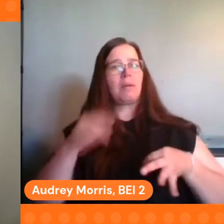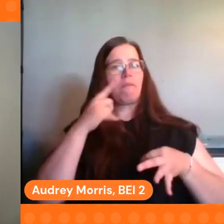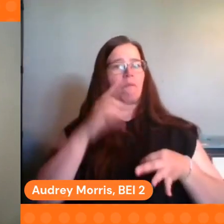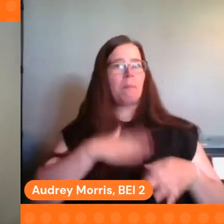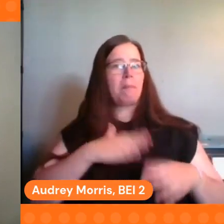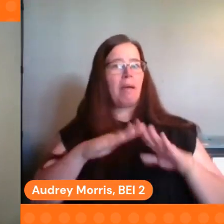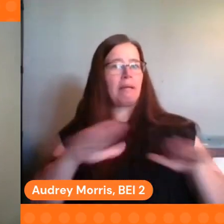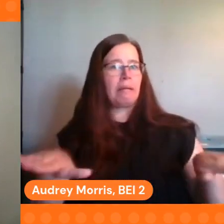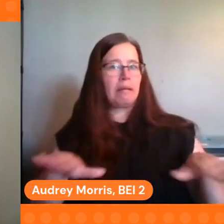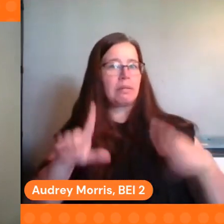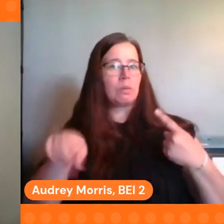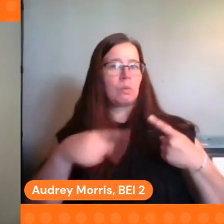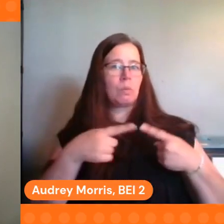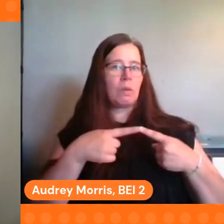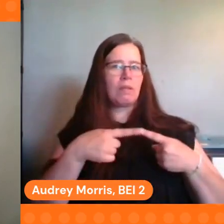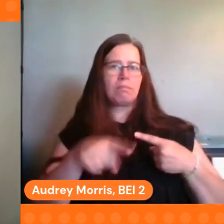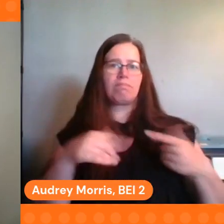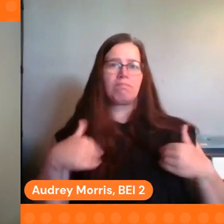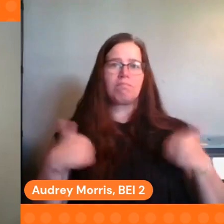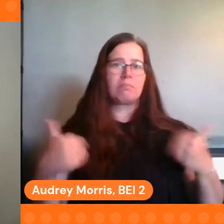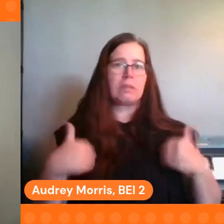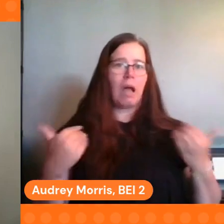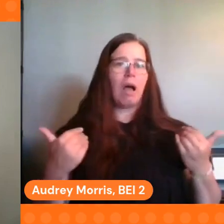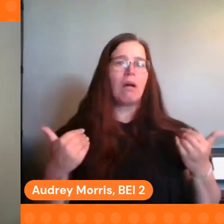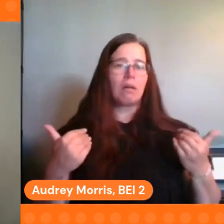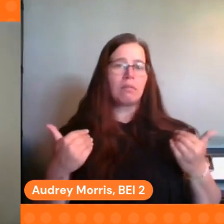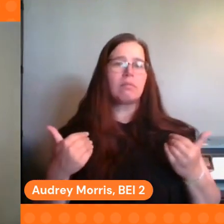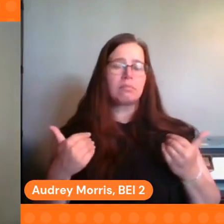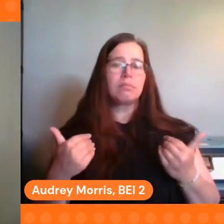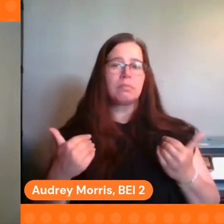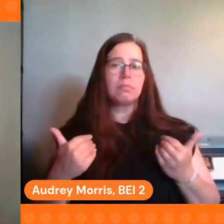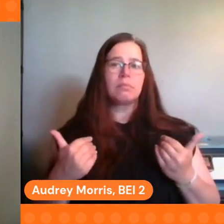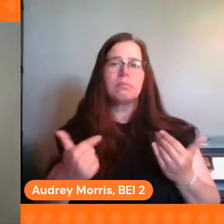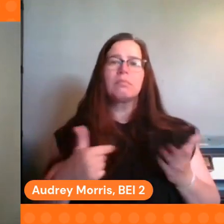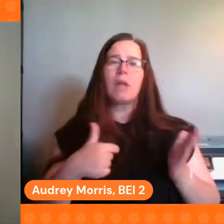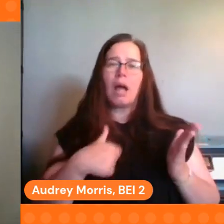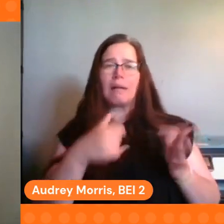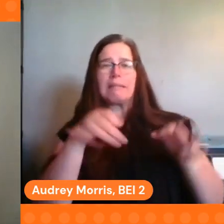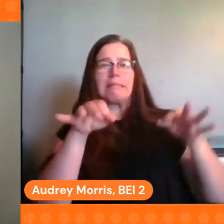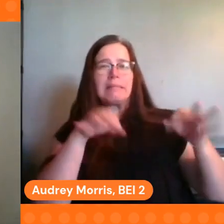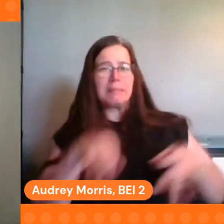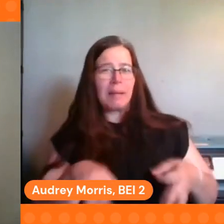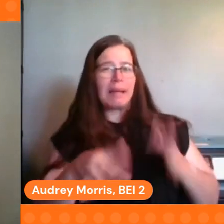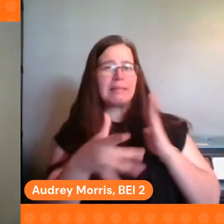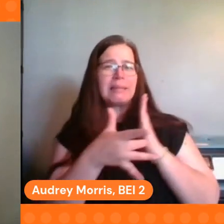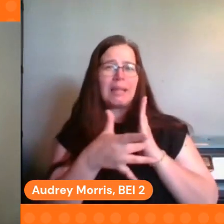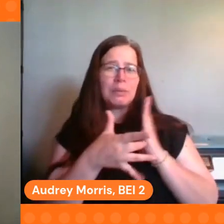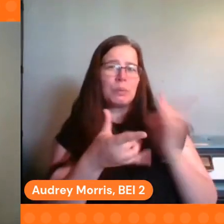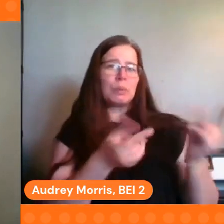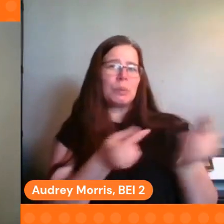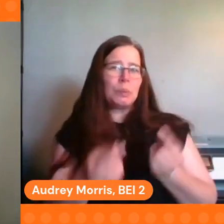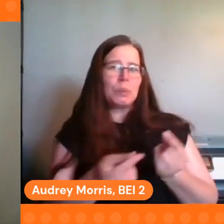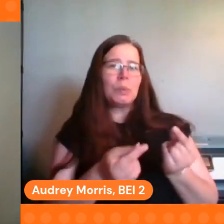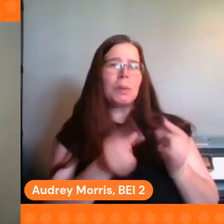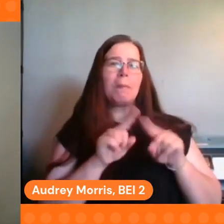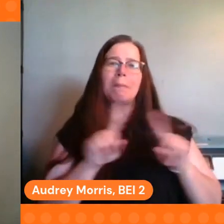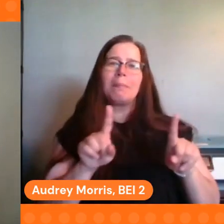my kids were very little, I could tell them about the technology and what it does, but the